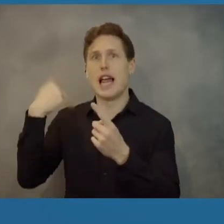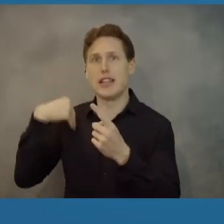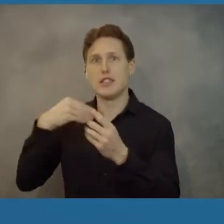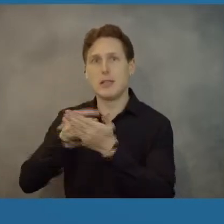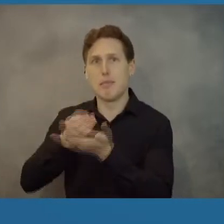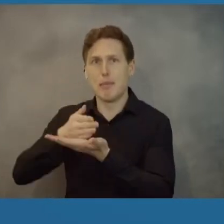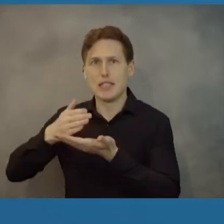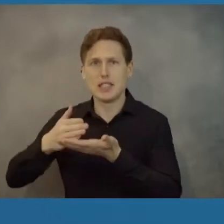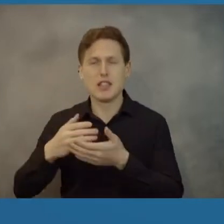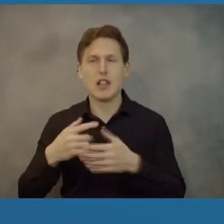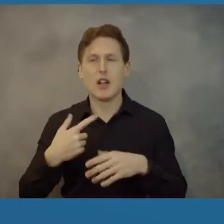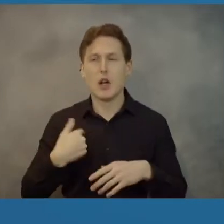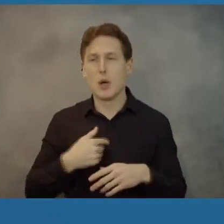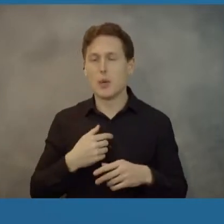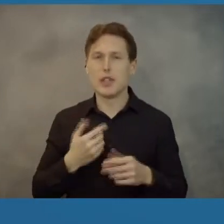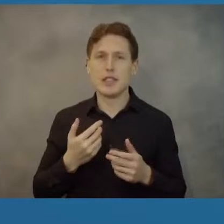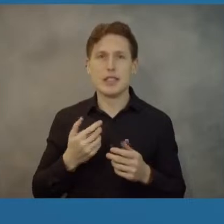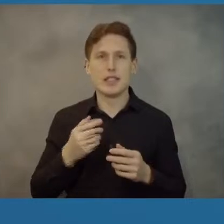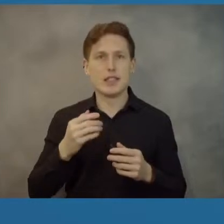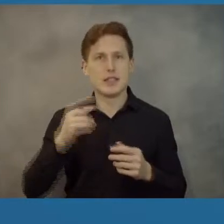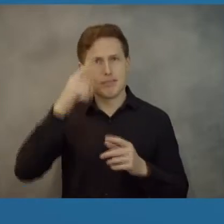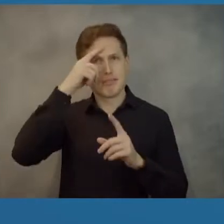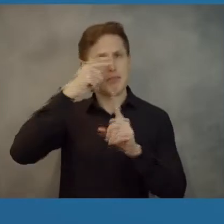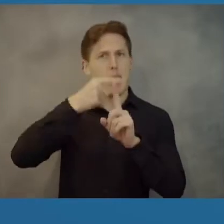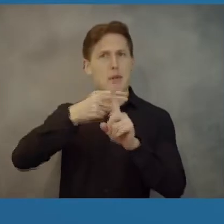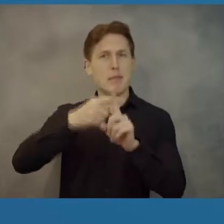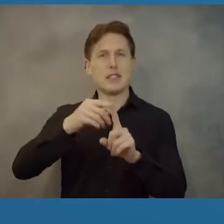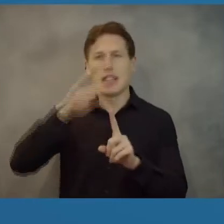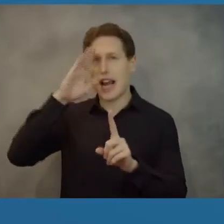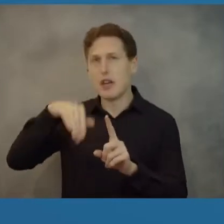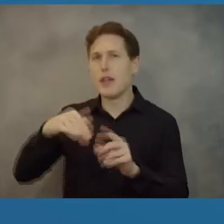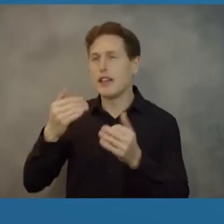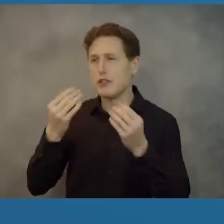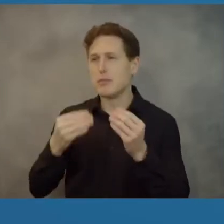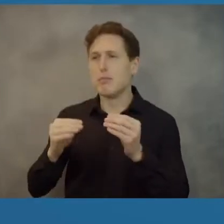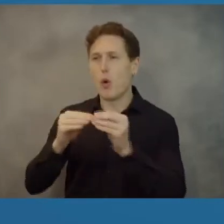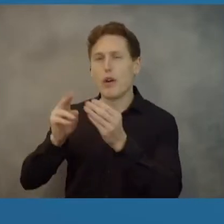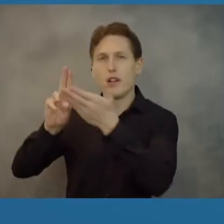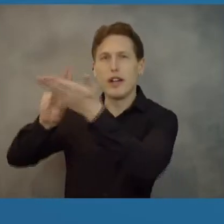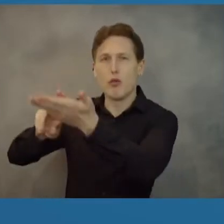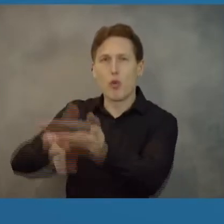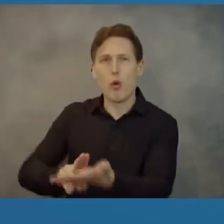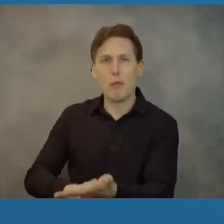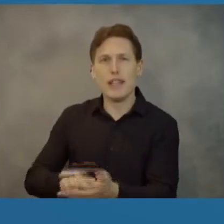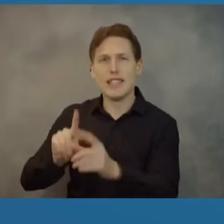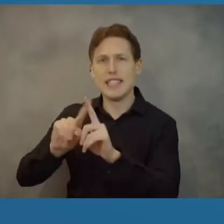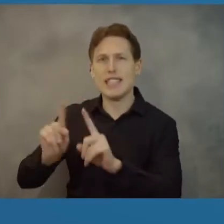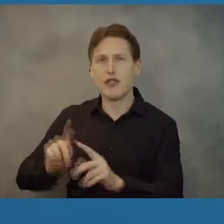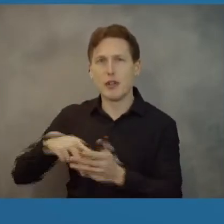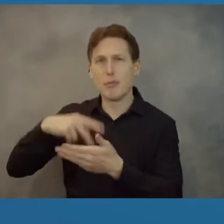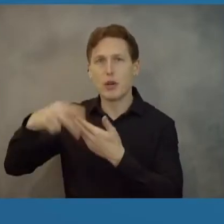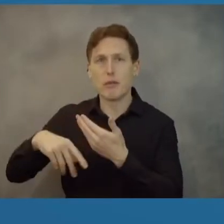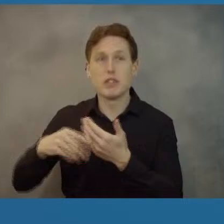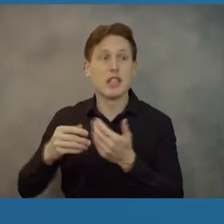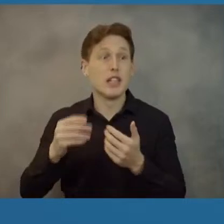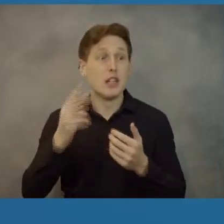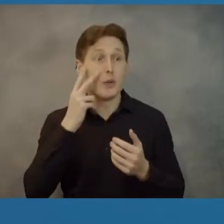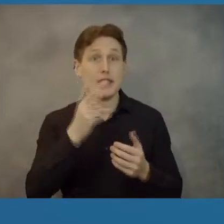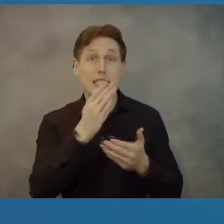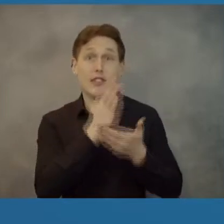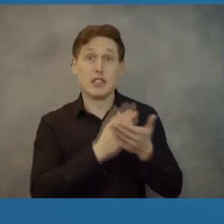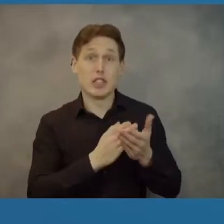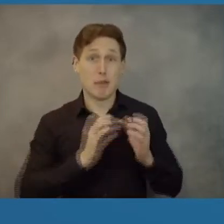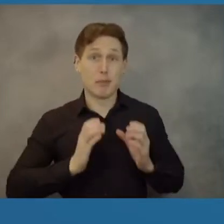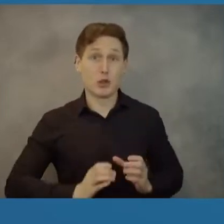some, I know there's some enrollment in other programs. There's been some shifting, as you're aware, from consumers to one program or the other. And as I say over and over and